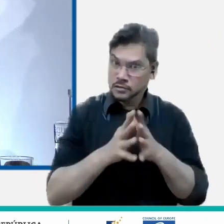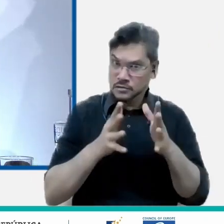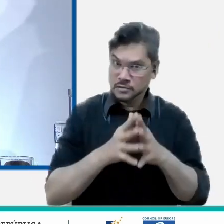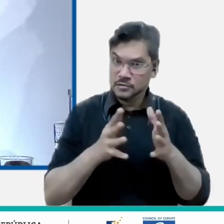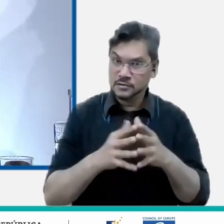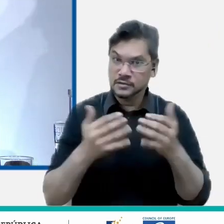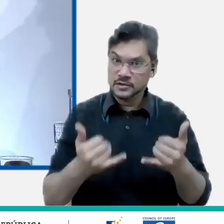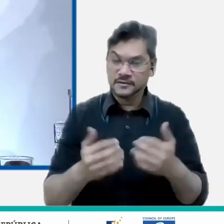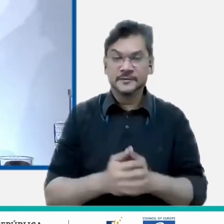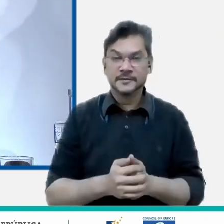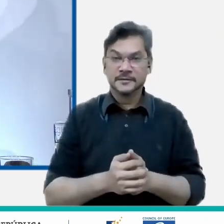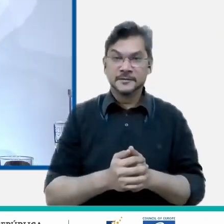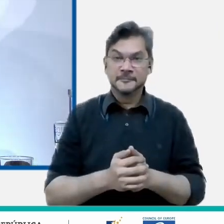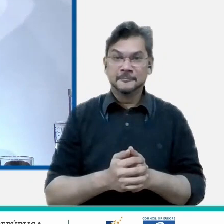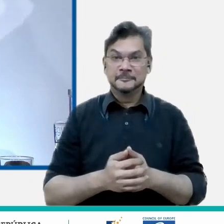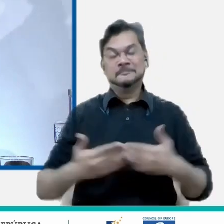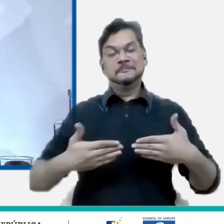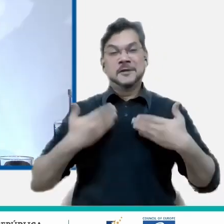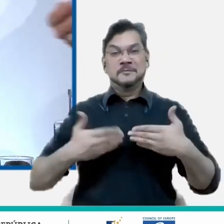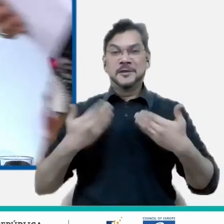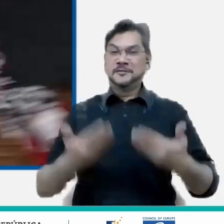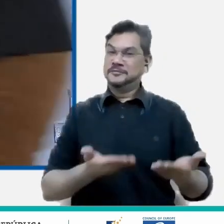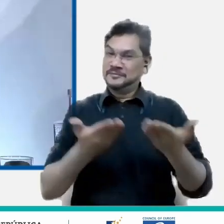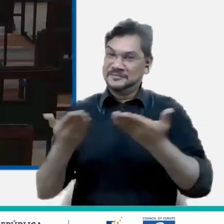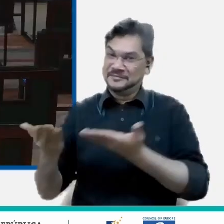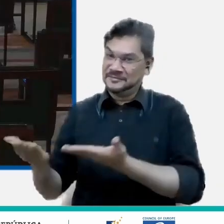Armini, it's my pleasure to give you the floor.